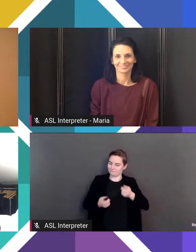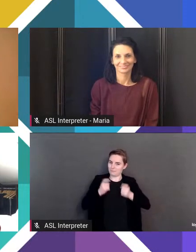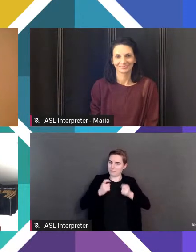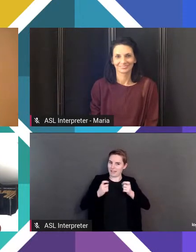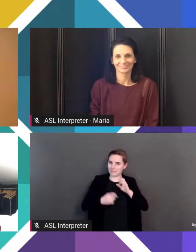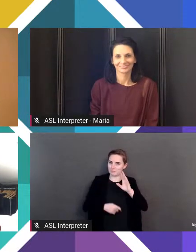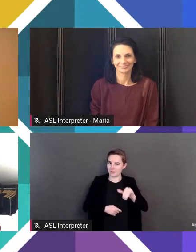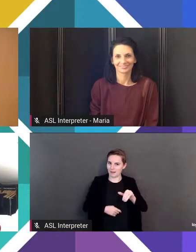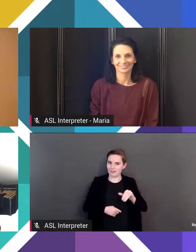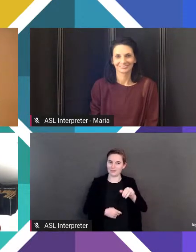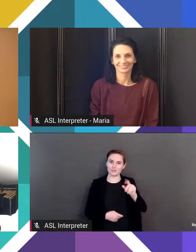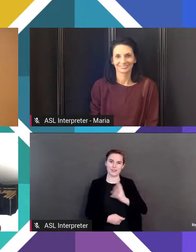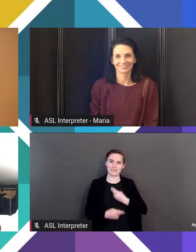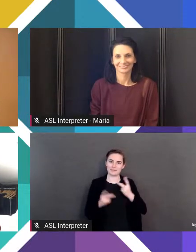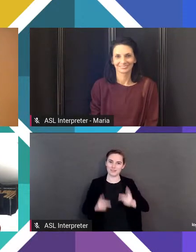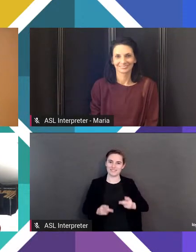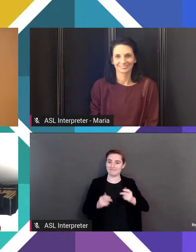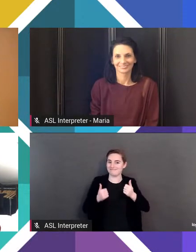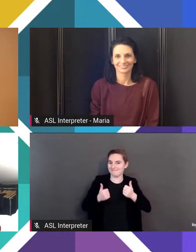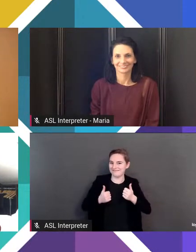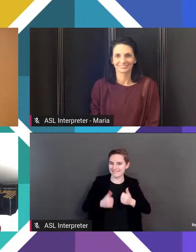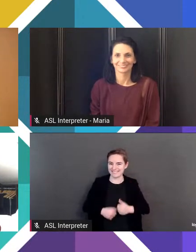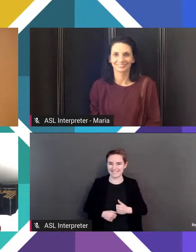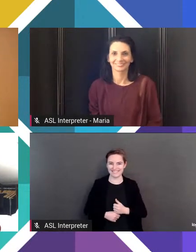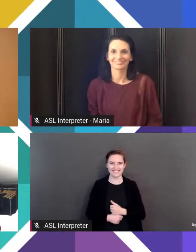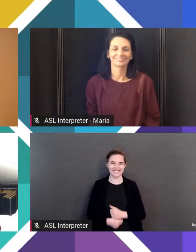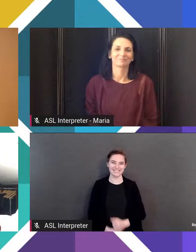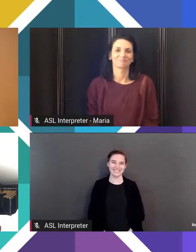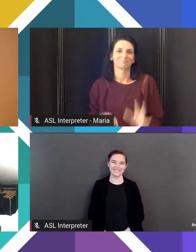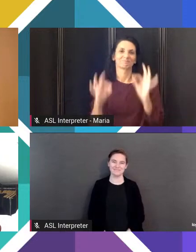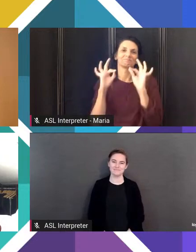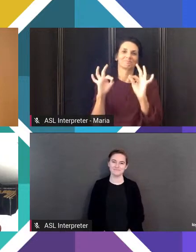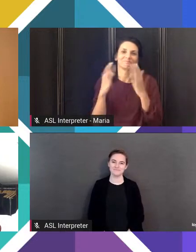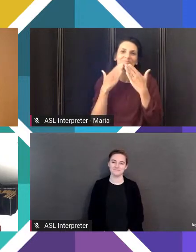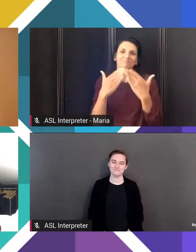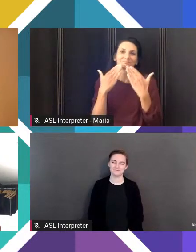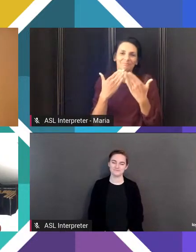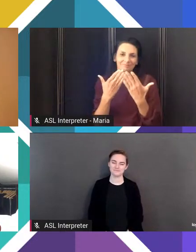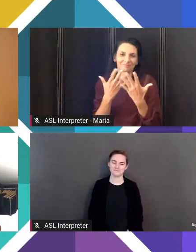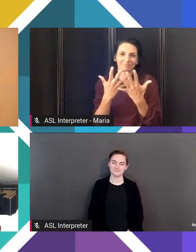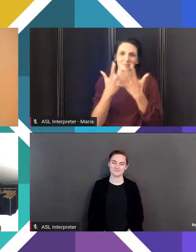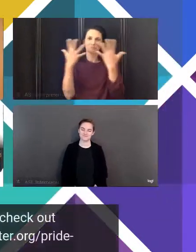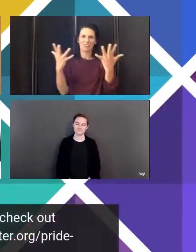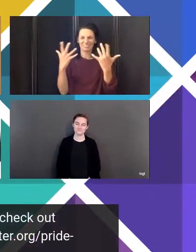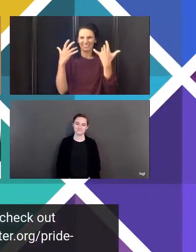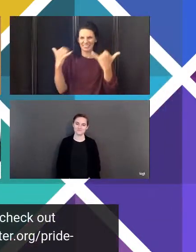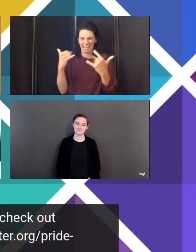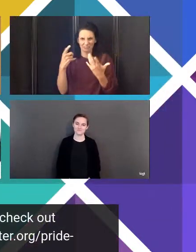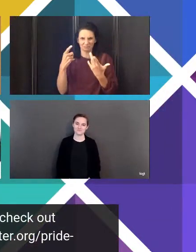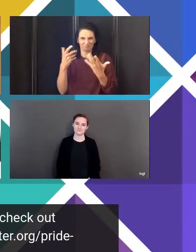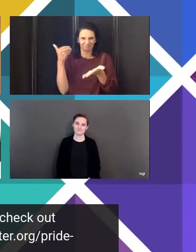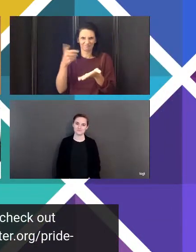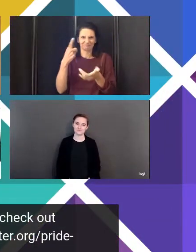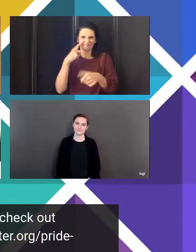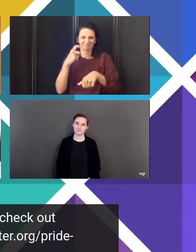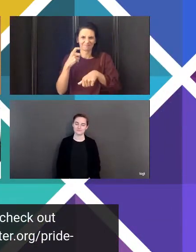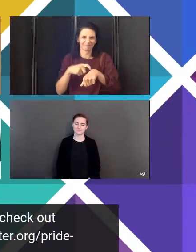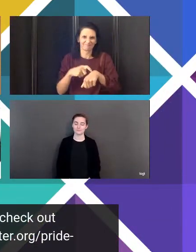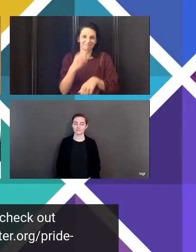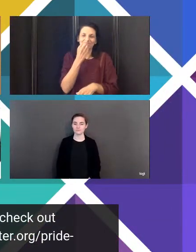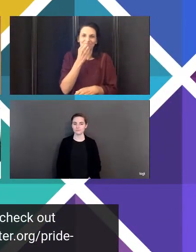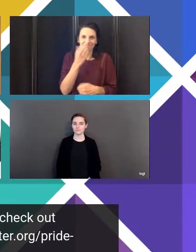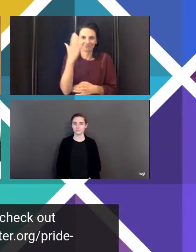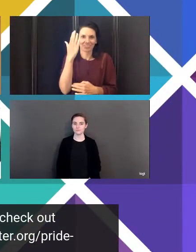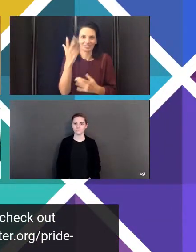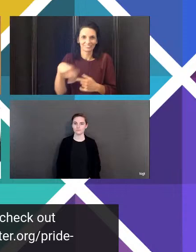Amazing. Well, thank you all so much. I will say it's around lunchtime. So I'm going to add Te